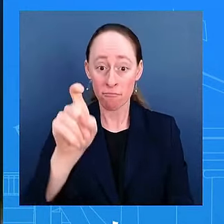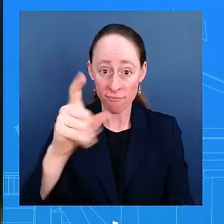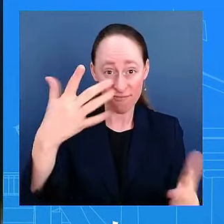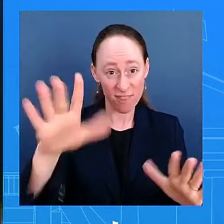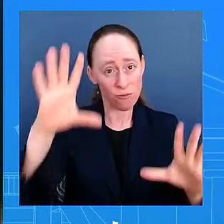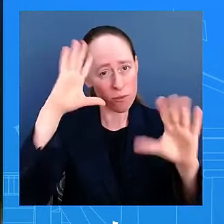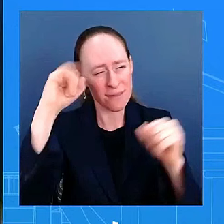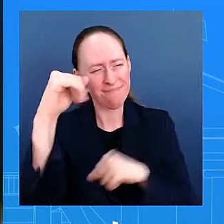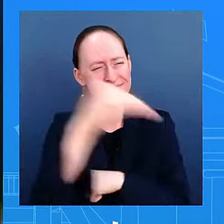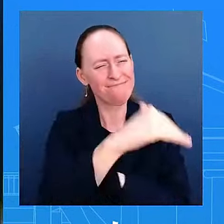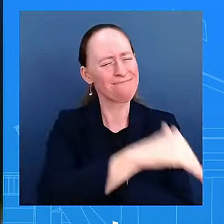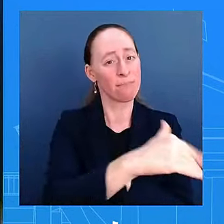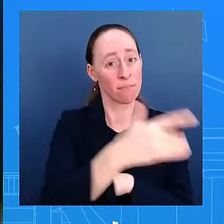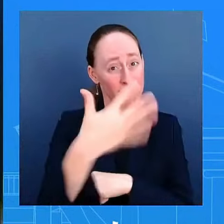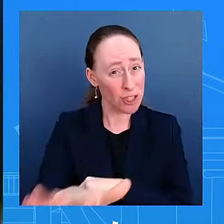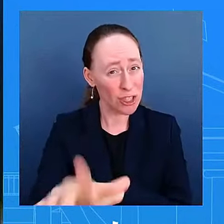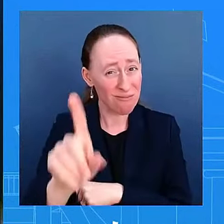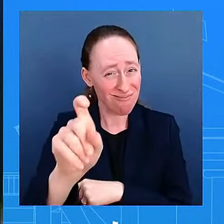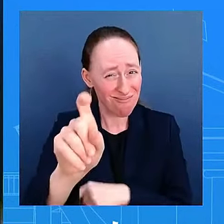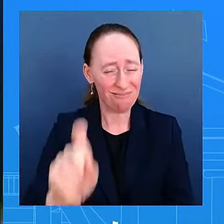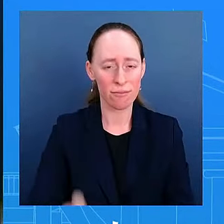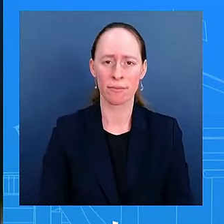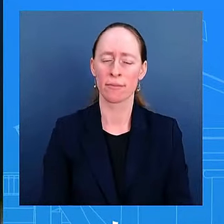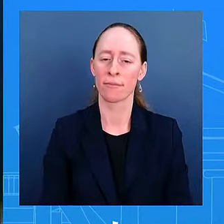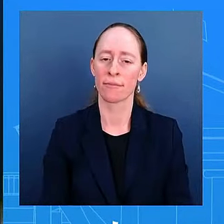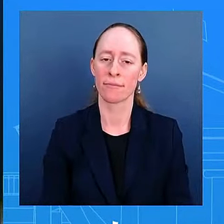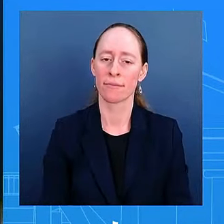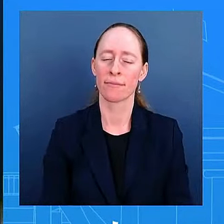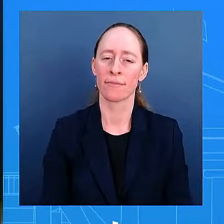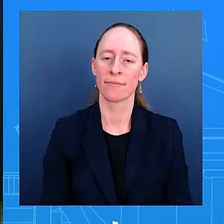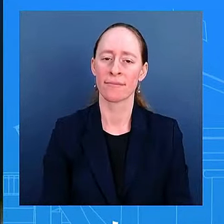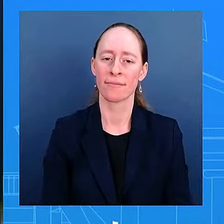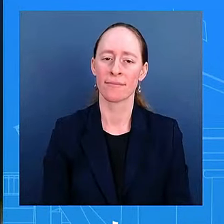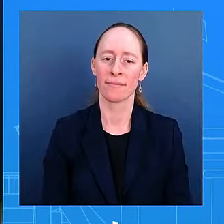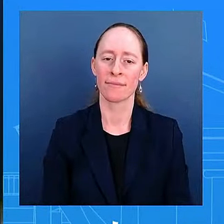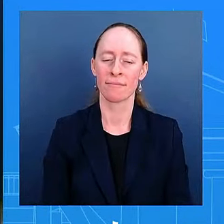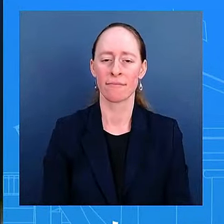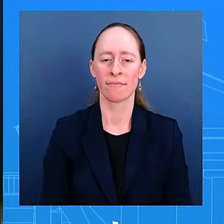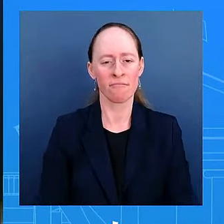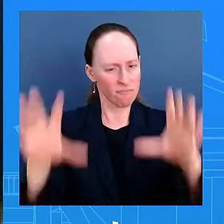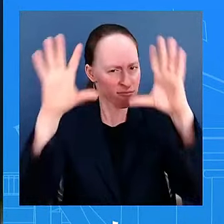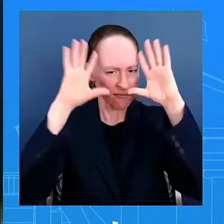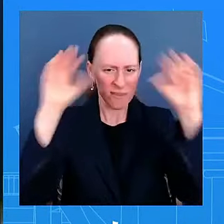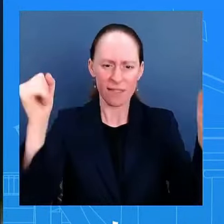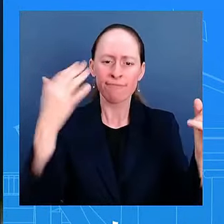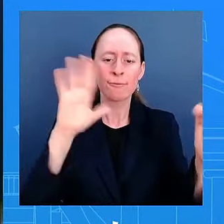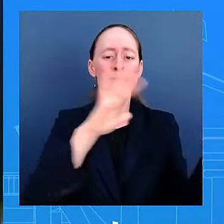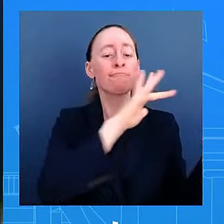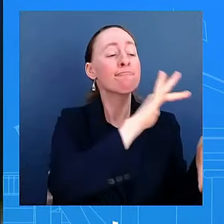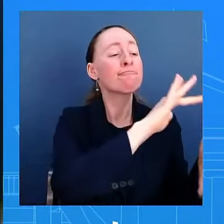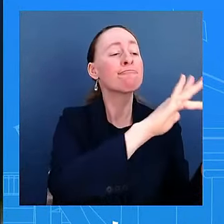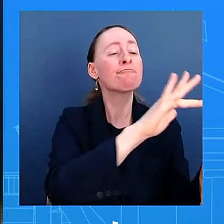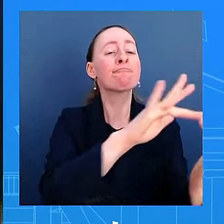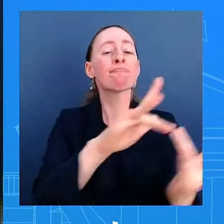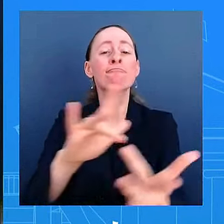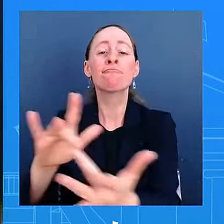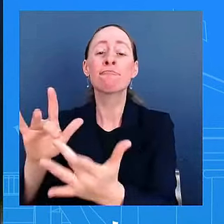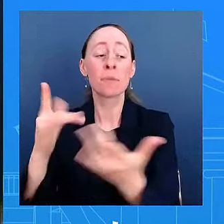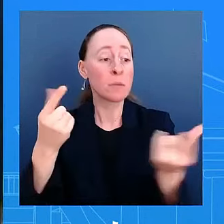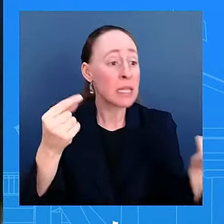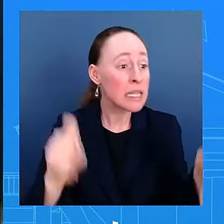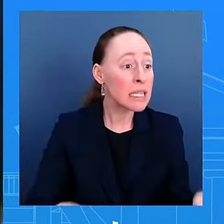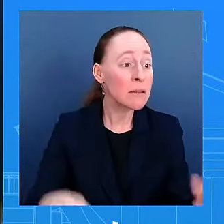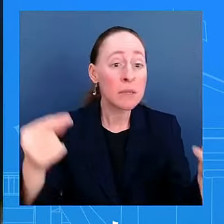offer up their assistance, his assistance, the federal government assistance, to check in, to see what else that they need. We are dealing